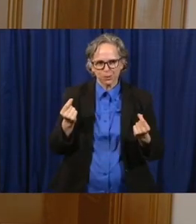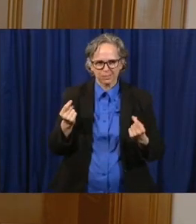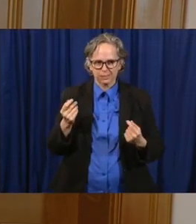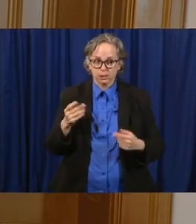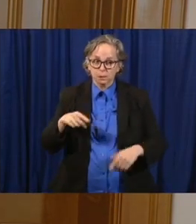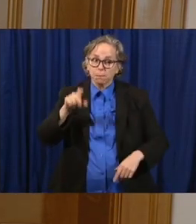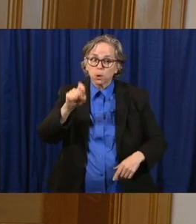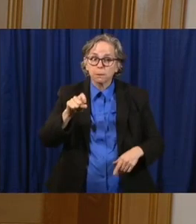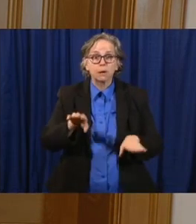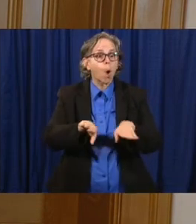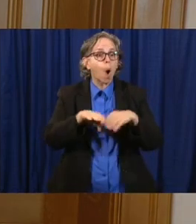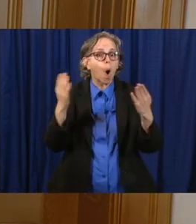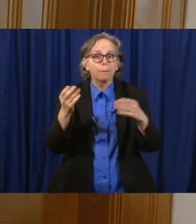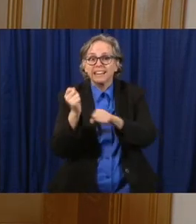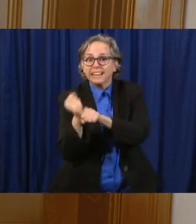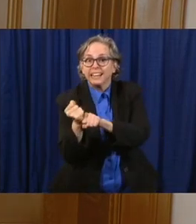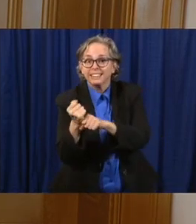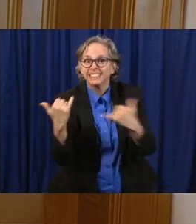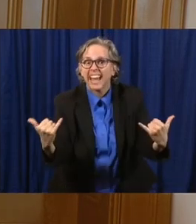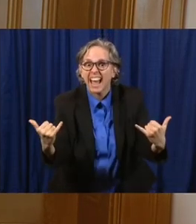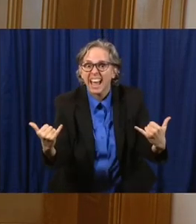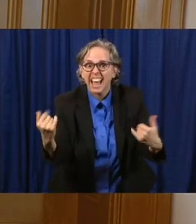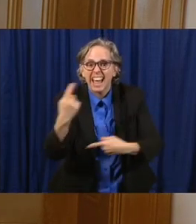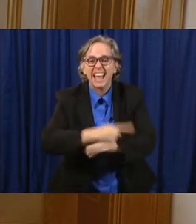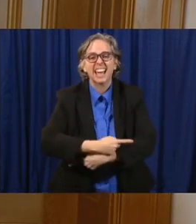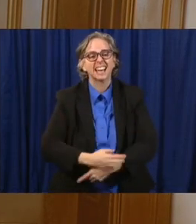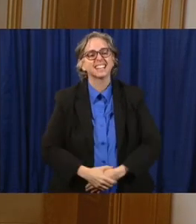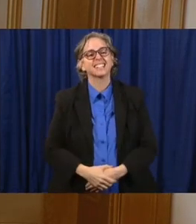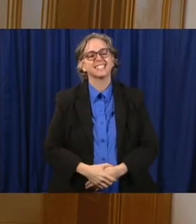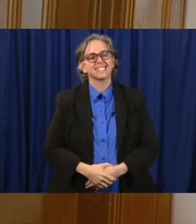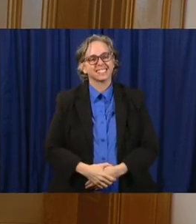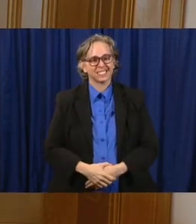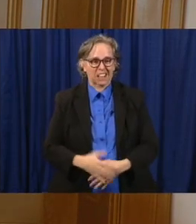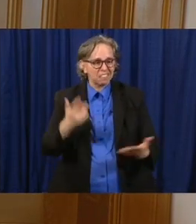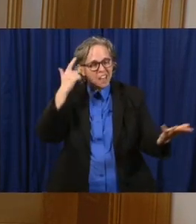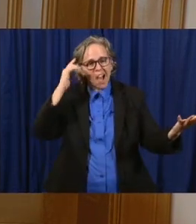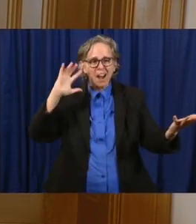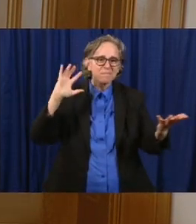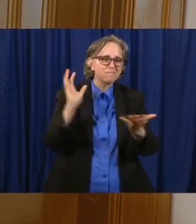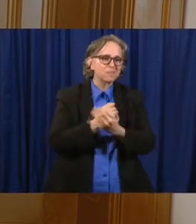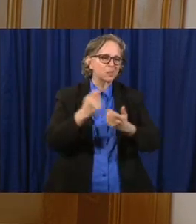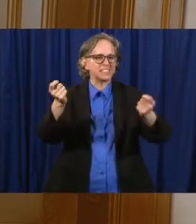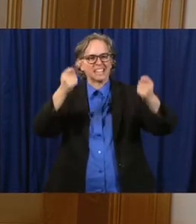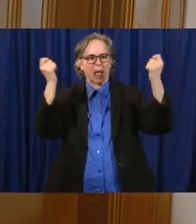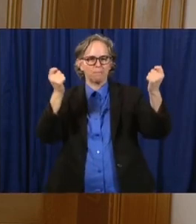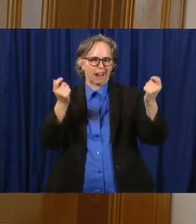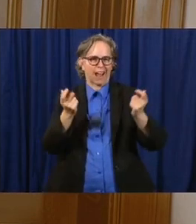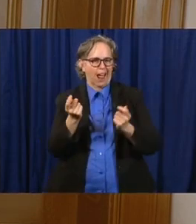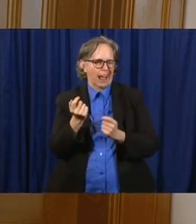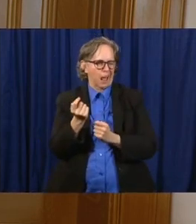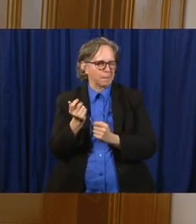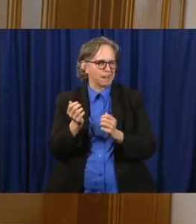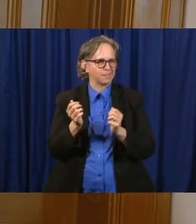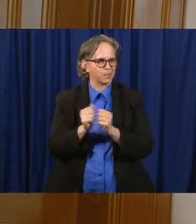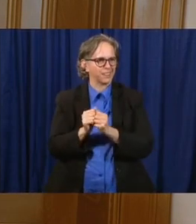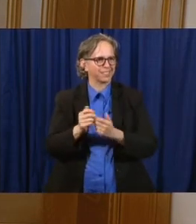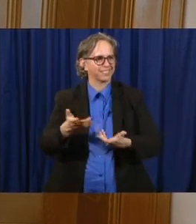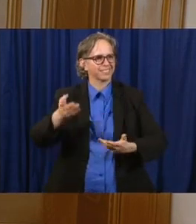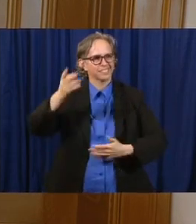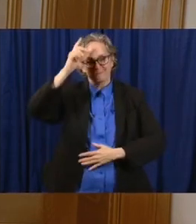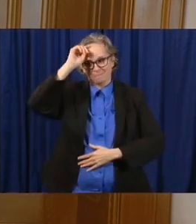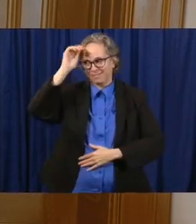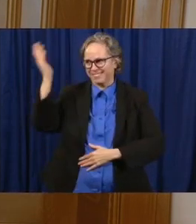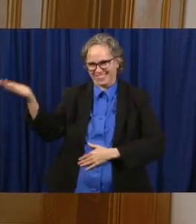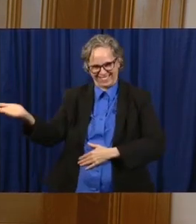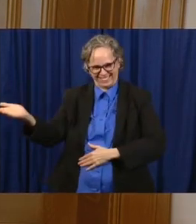Minor League Baseball across the country. And so we thought we would celebrate a little bit. Have a hat from